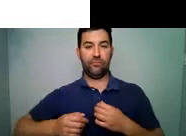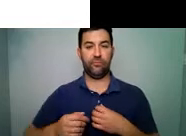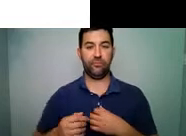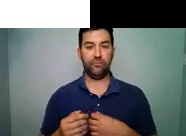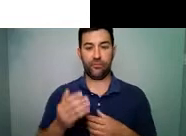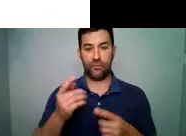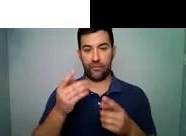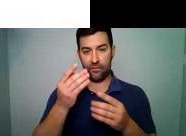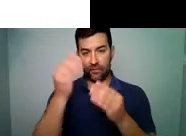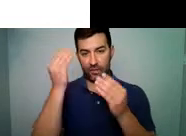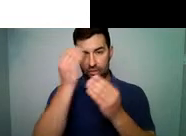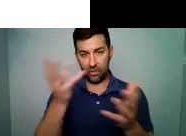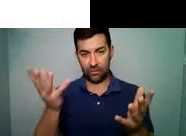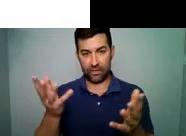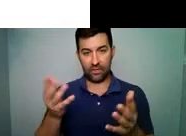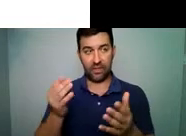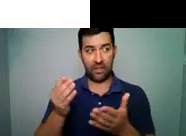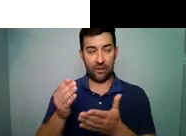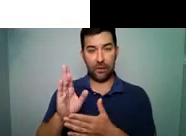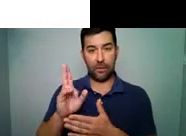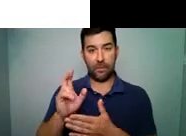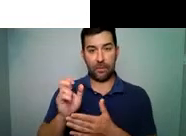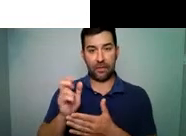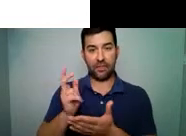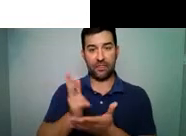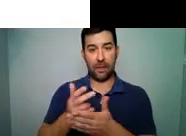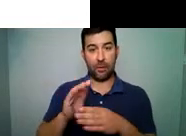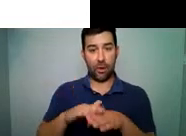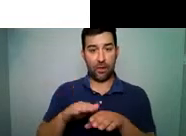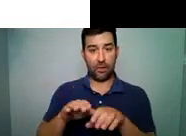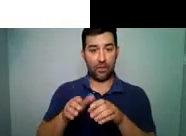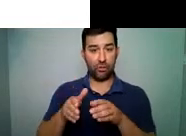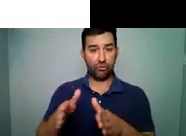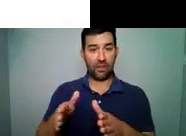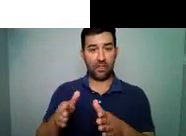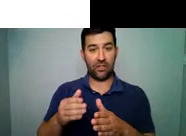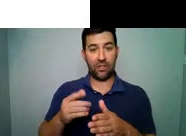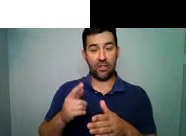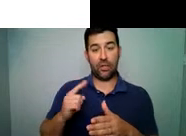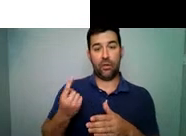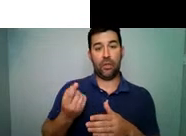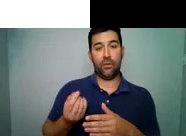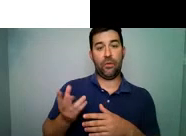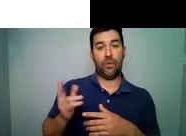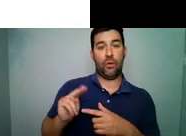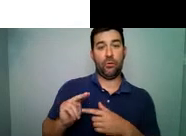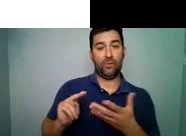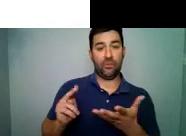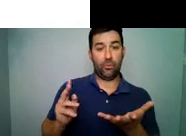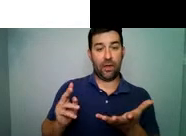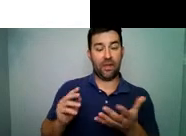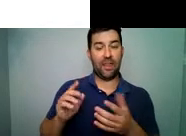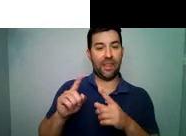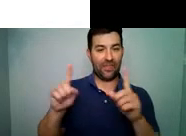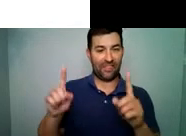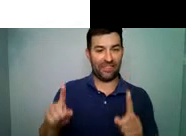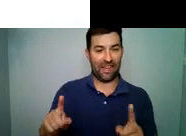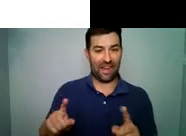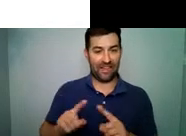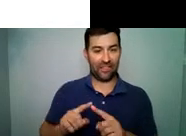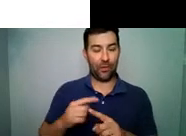everyone's knowledge, at a bus stop on the street, the only thing that Port Authority owns is the sign. So we have to work